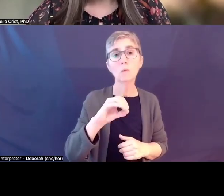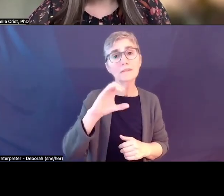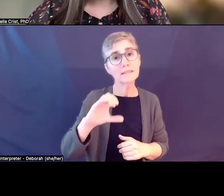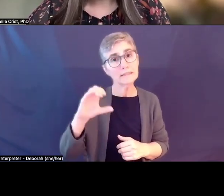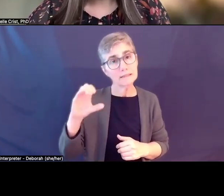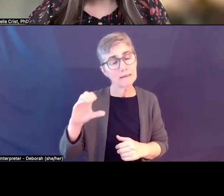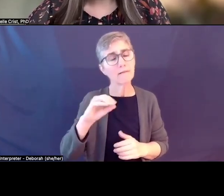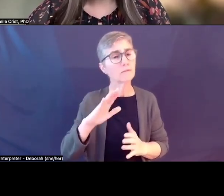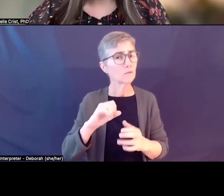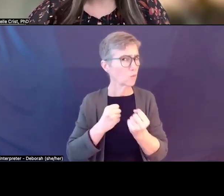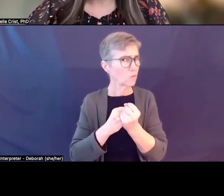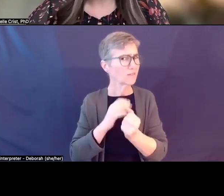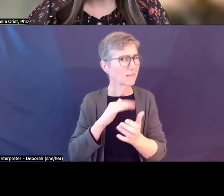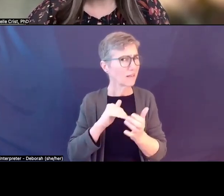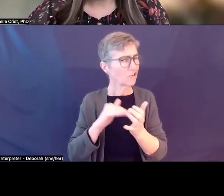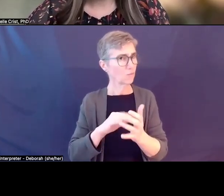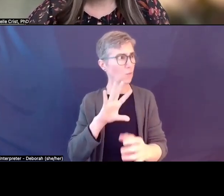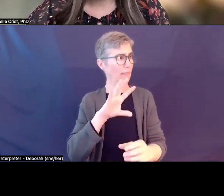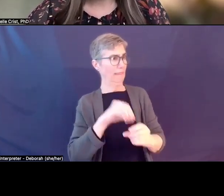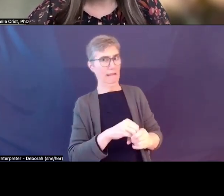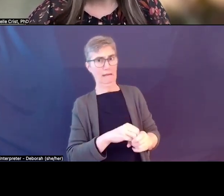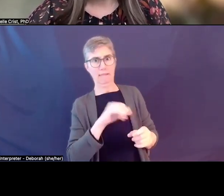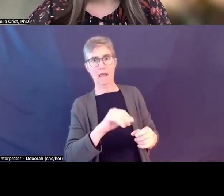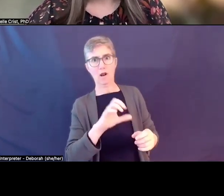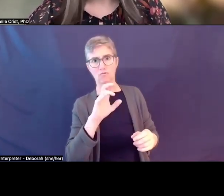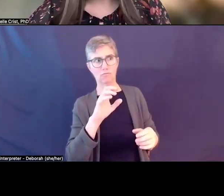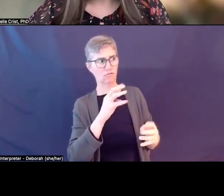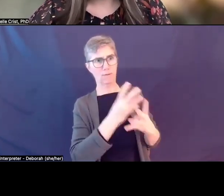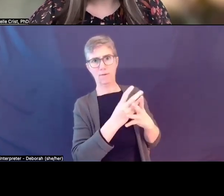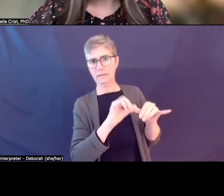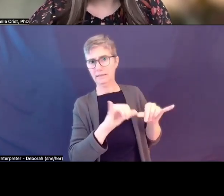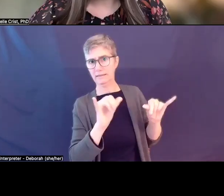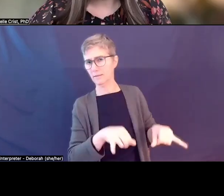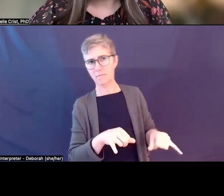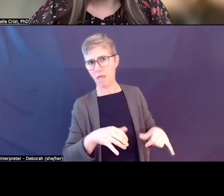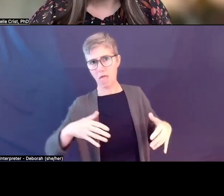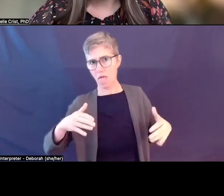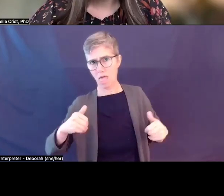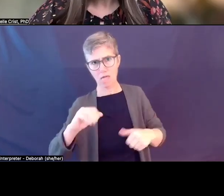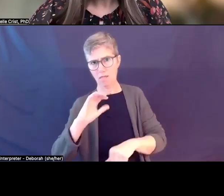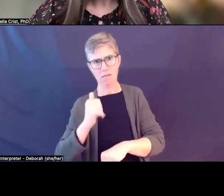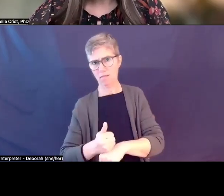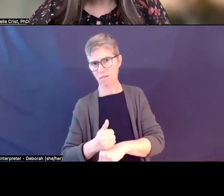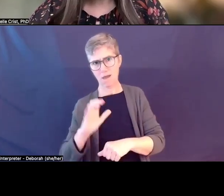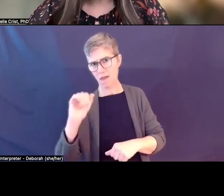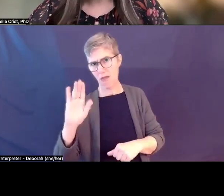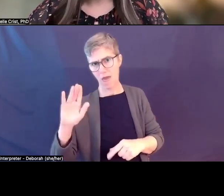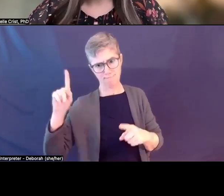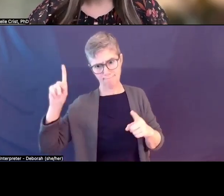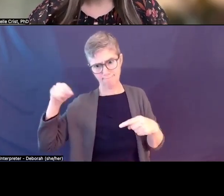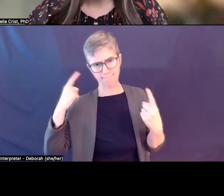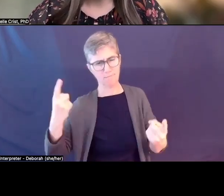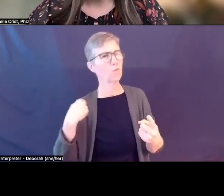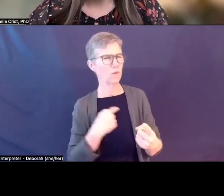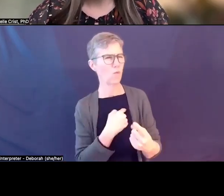support centers sit within the criminal legal system and had never implemented an initiative like a CAB, we wanted to be intentional in our approach to